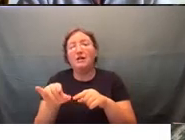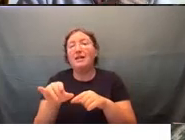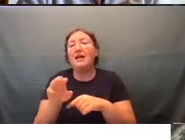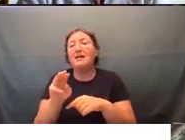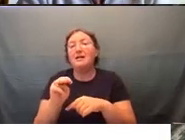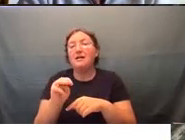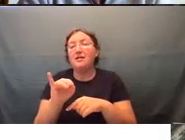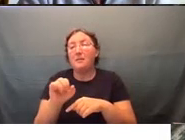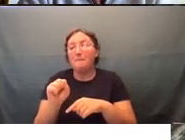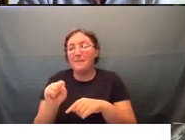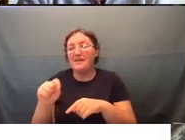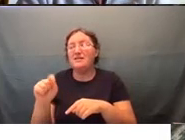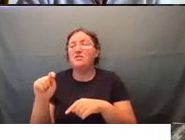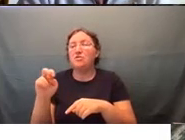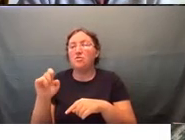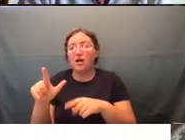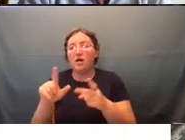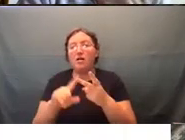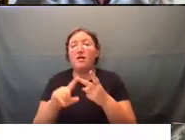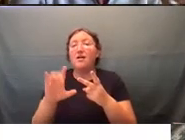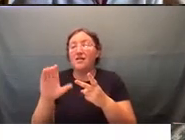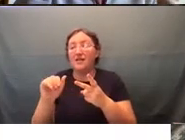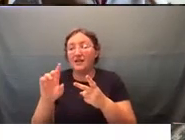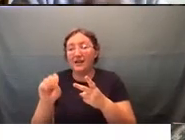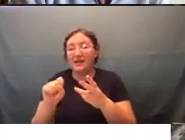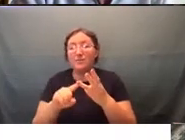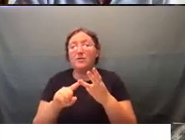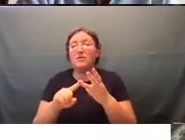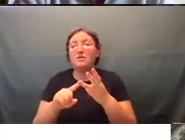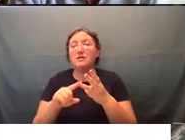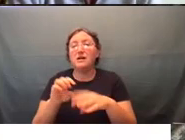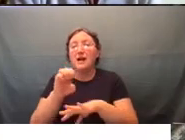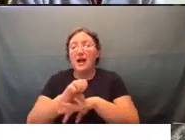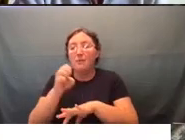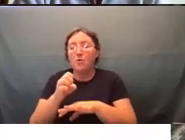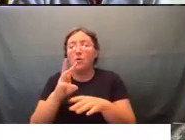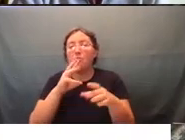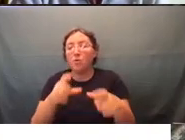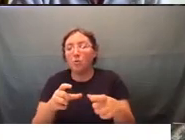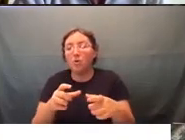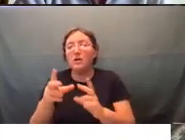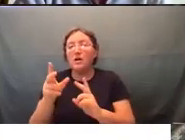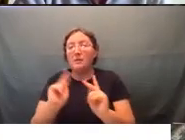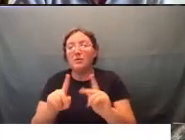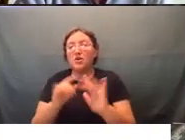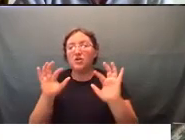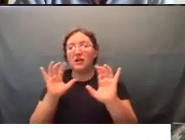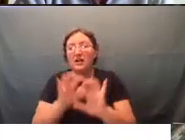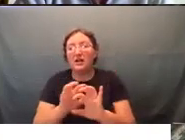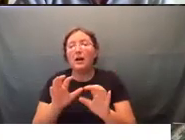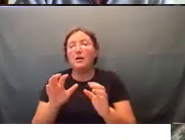we'll see, the cables themselves, emerald pools, places where people start to congregate or kind of